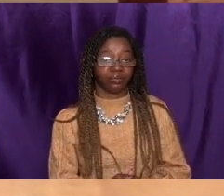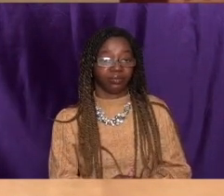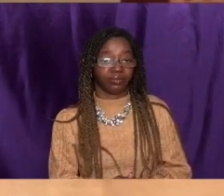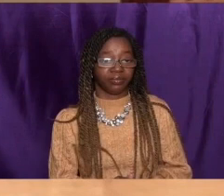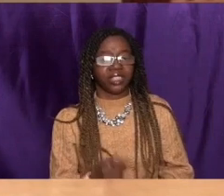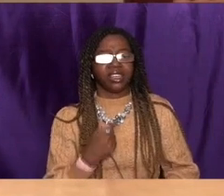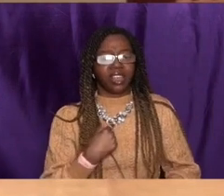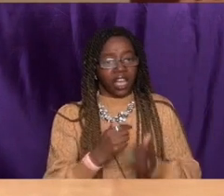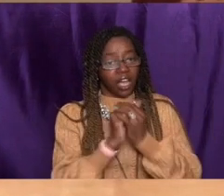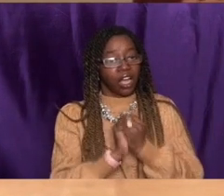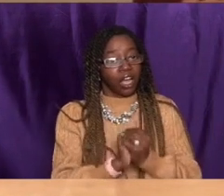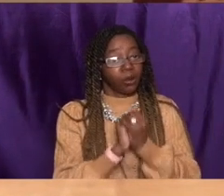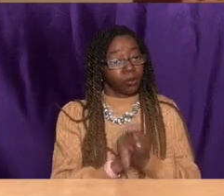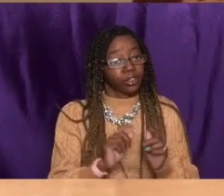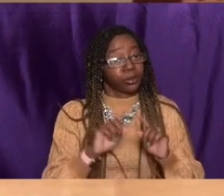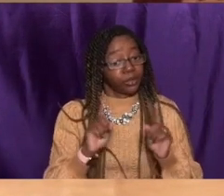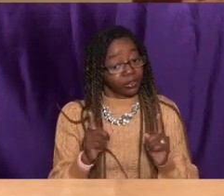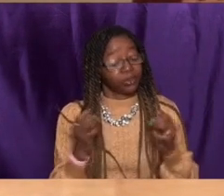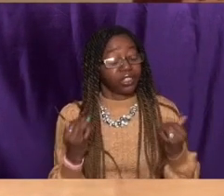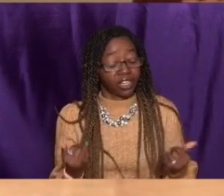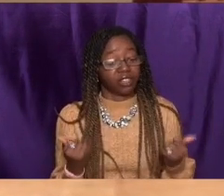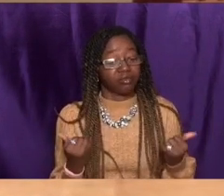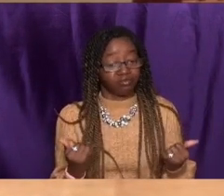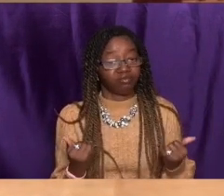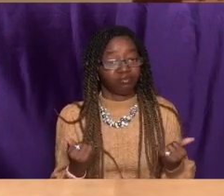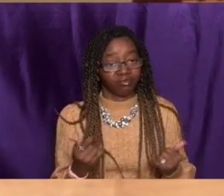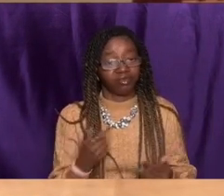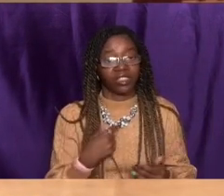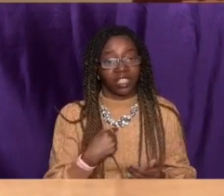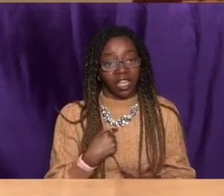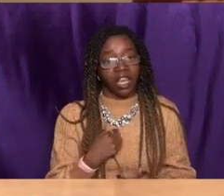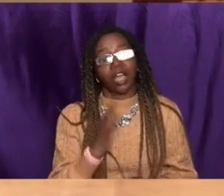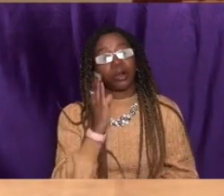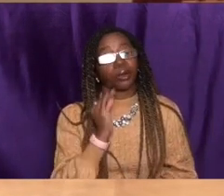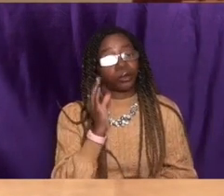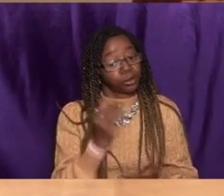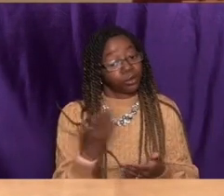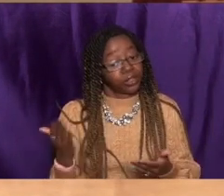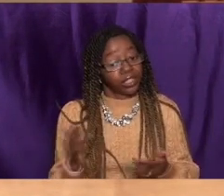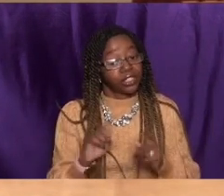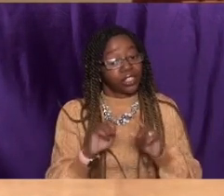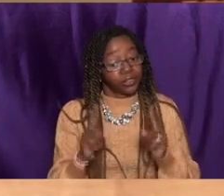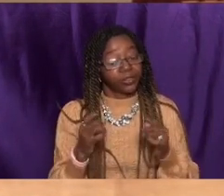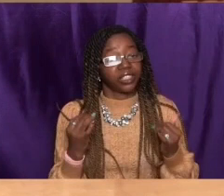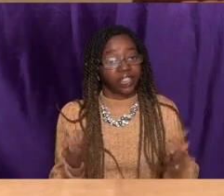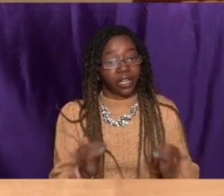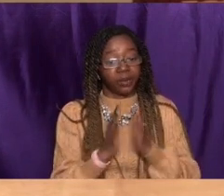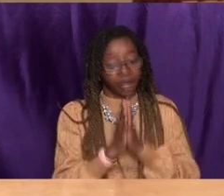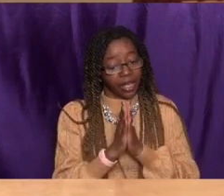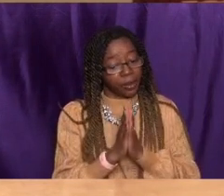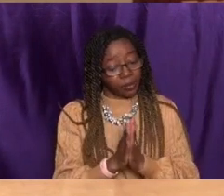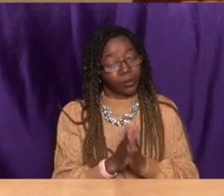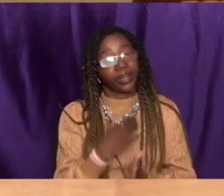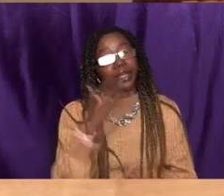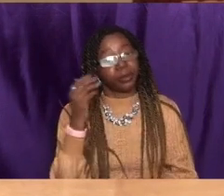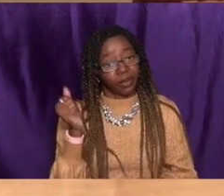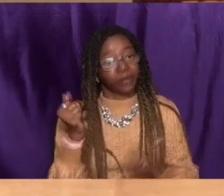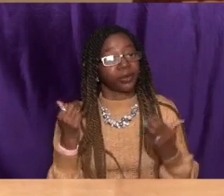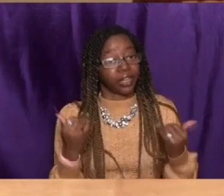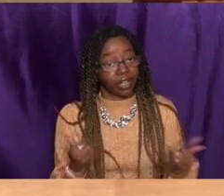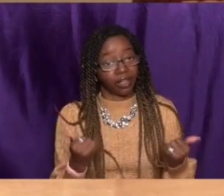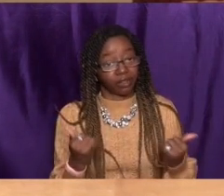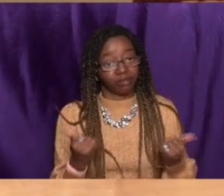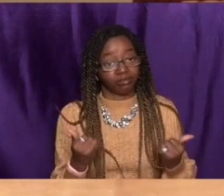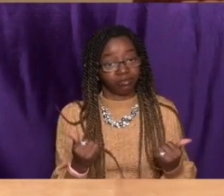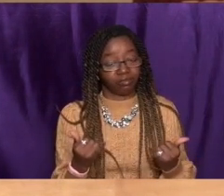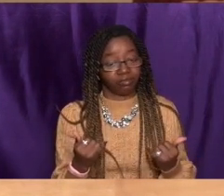I worship differently now. I grieve differently now. I pray differently now. God